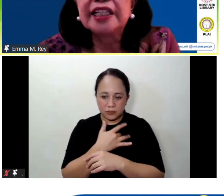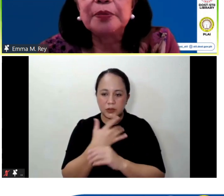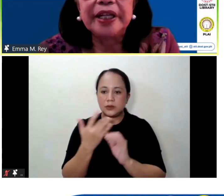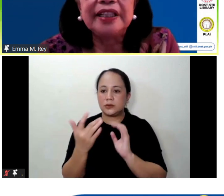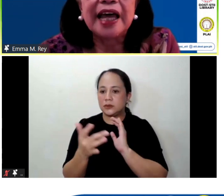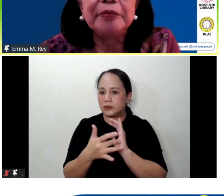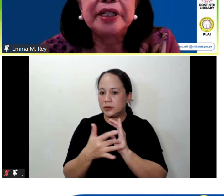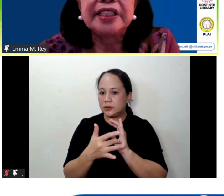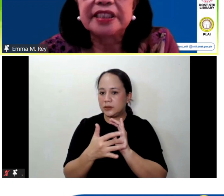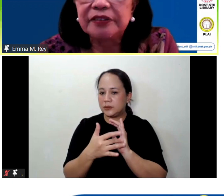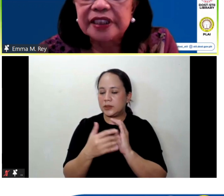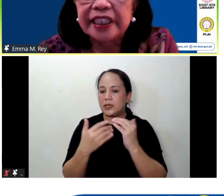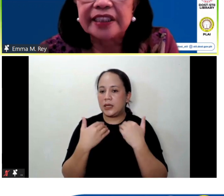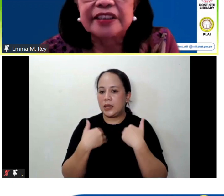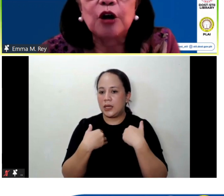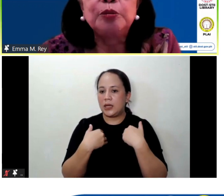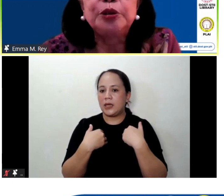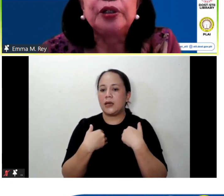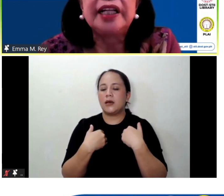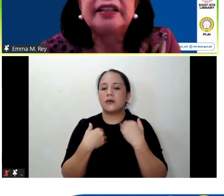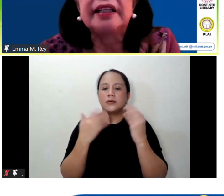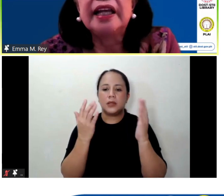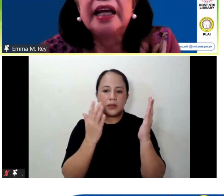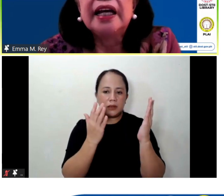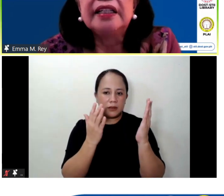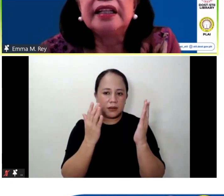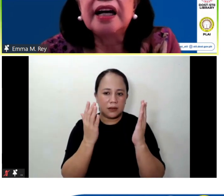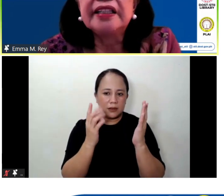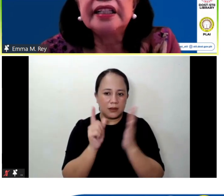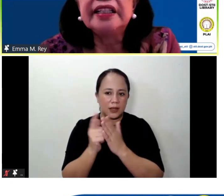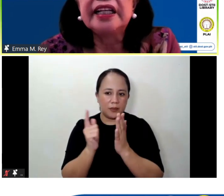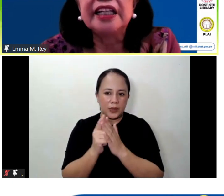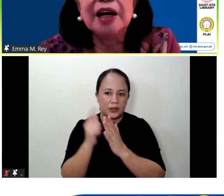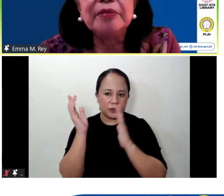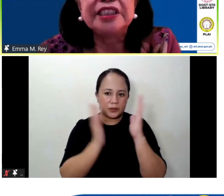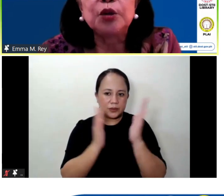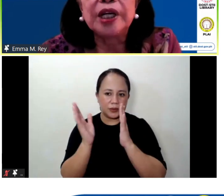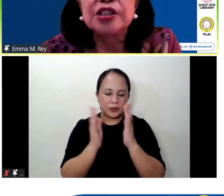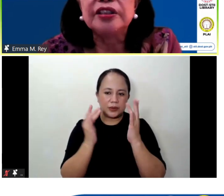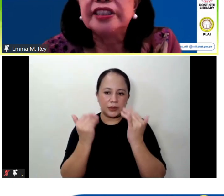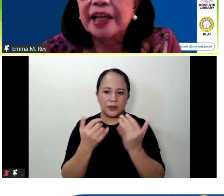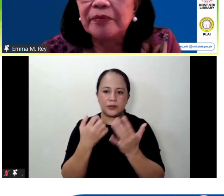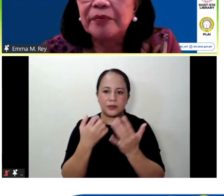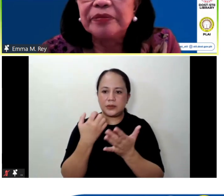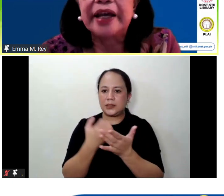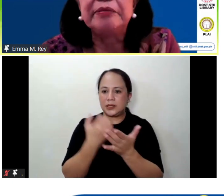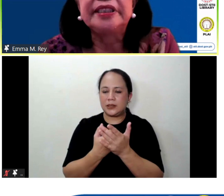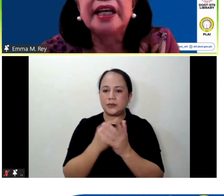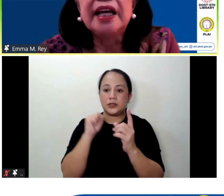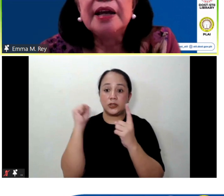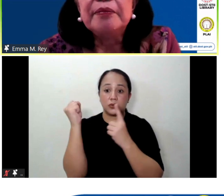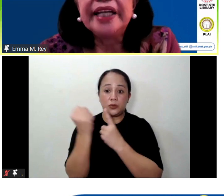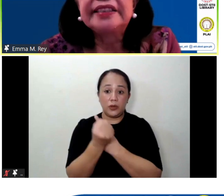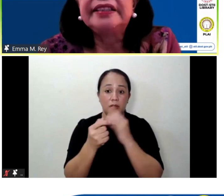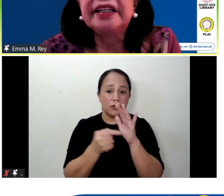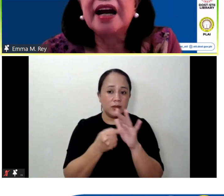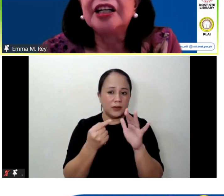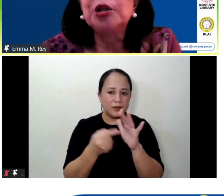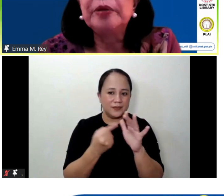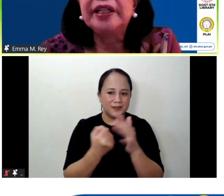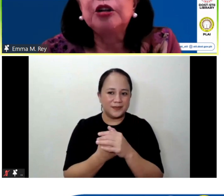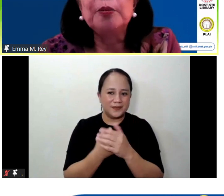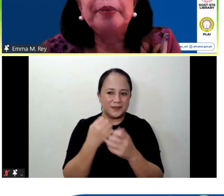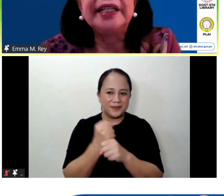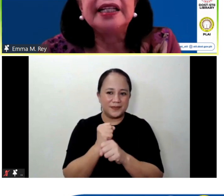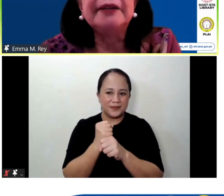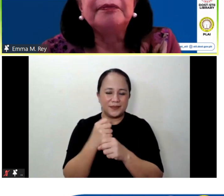technology has made library services obsolete, and the current economic situation sometimes makes their